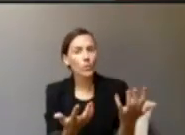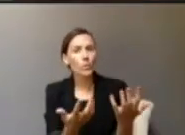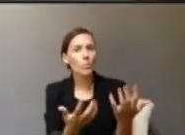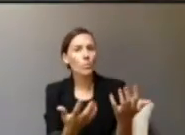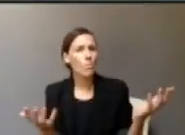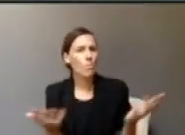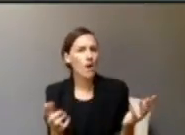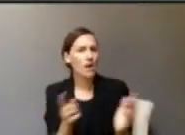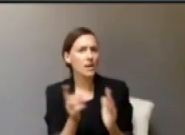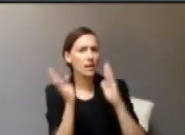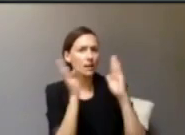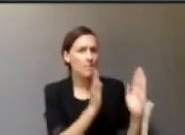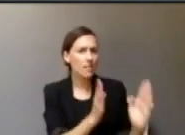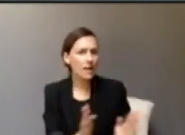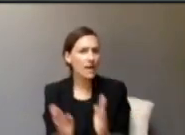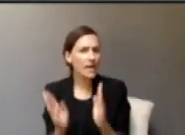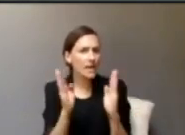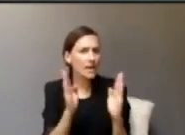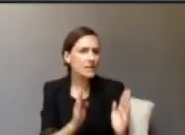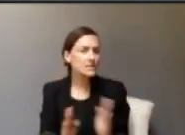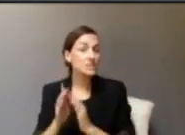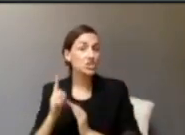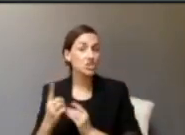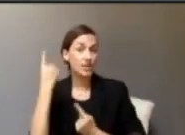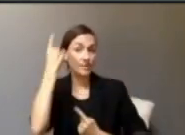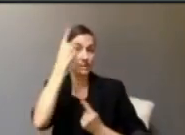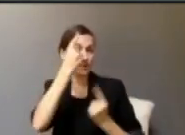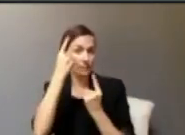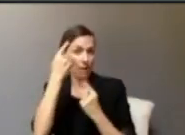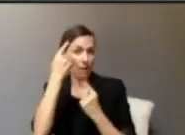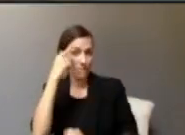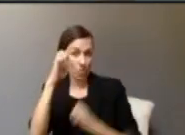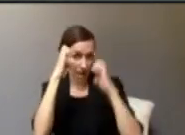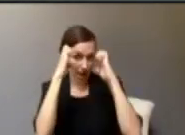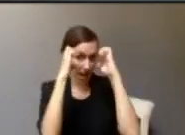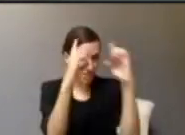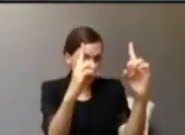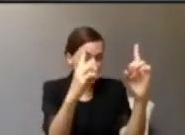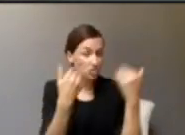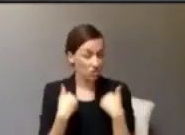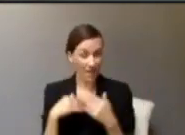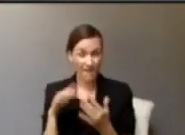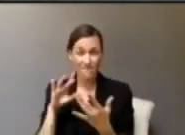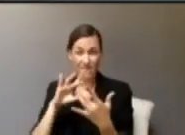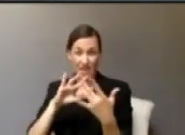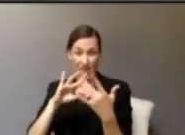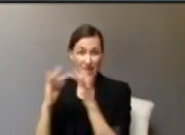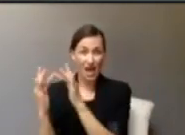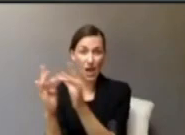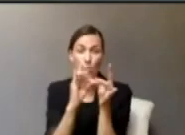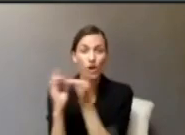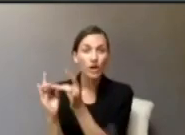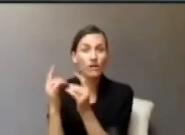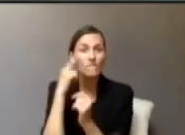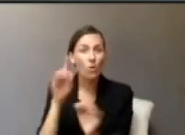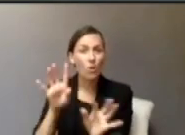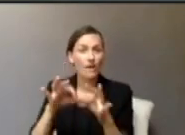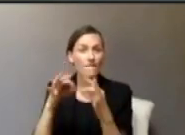she contemplating to educate her kids? Is there a network being built through her family?